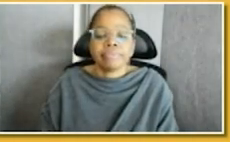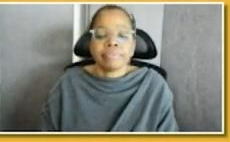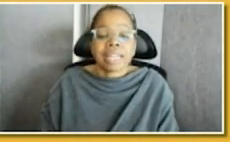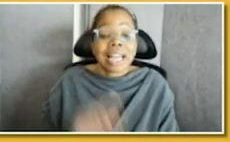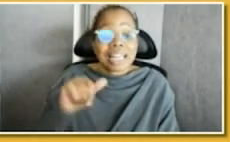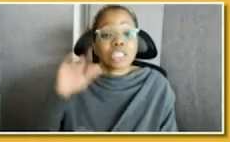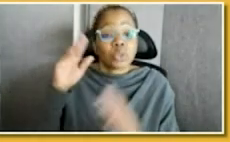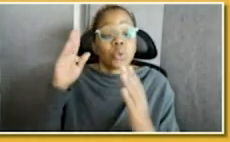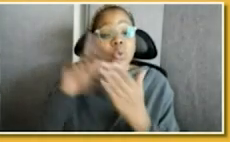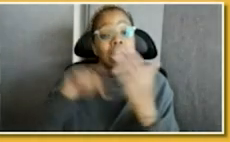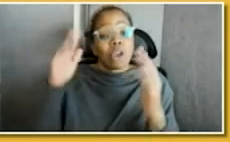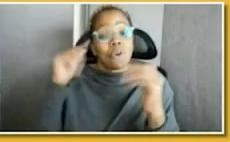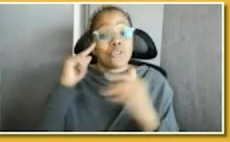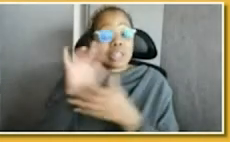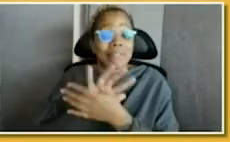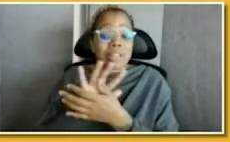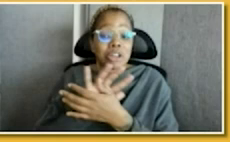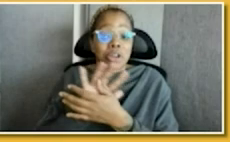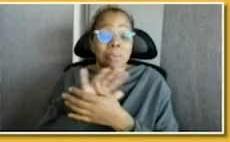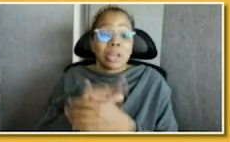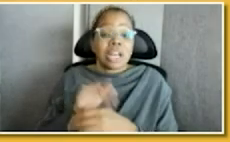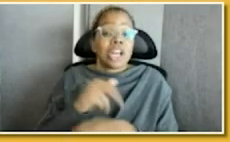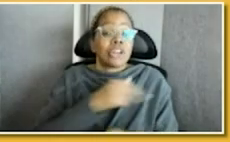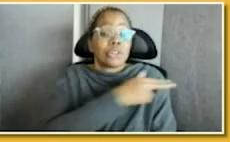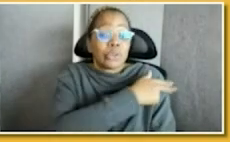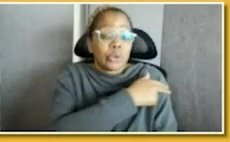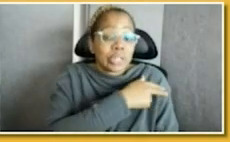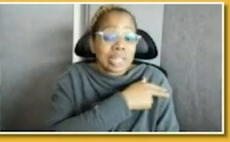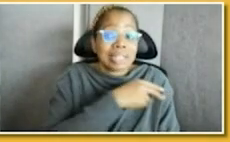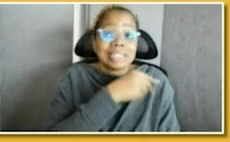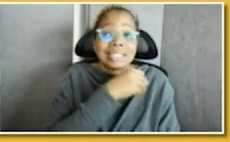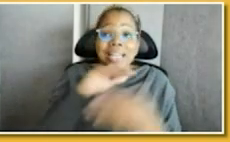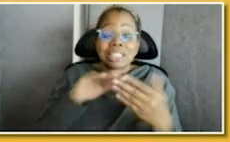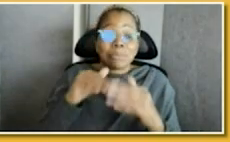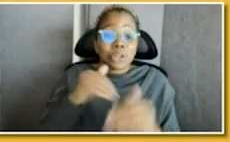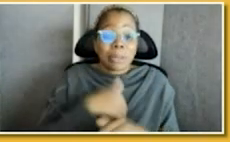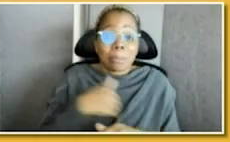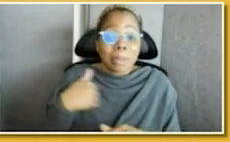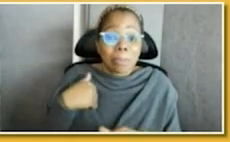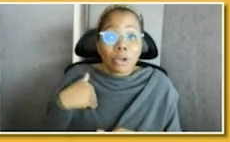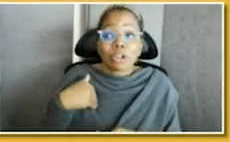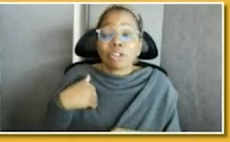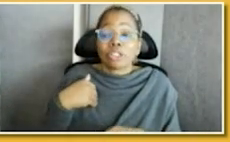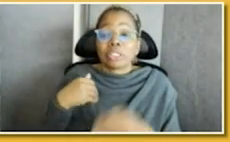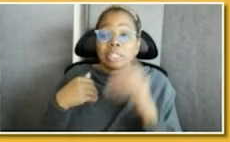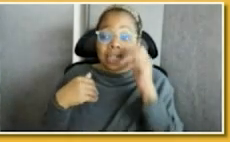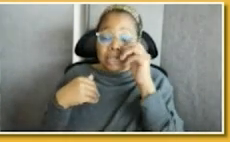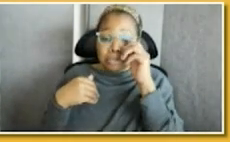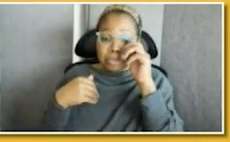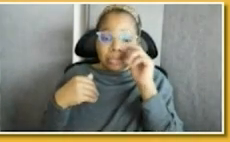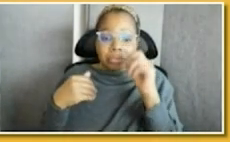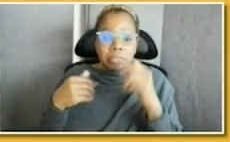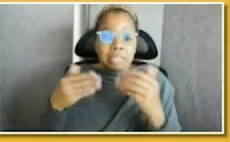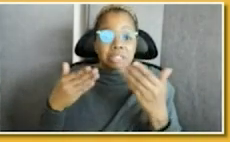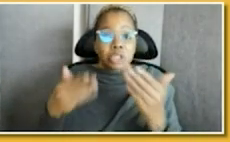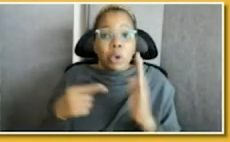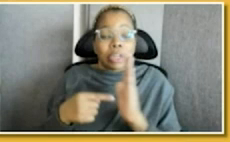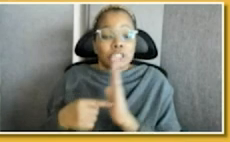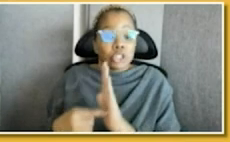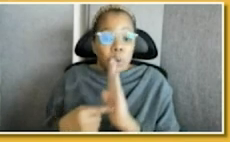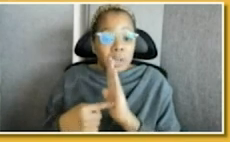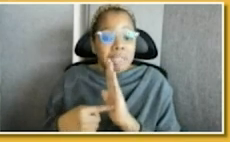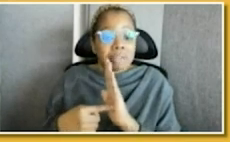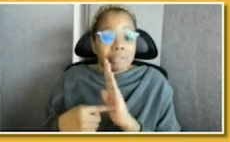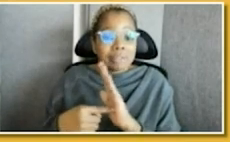for, you know, unions and, you know, community members to pick it up and let's show it in a, you know, in a town